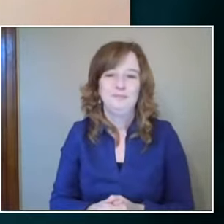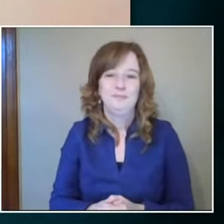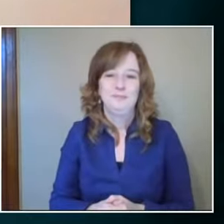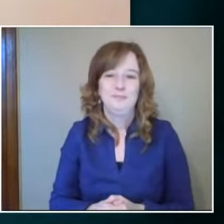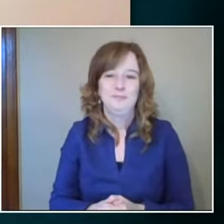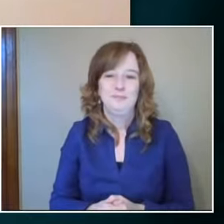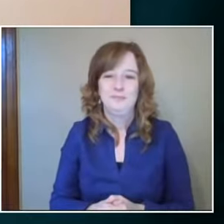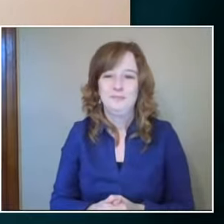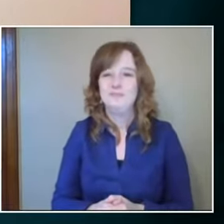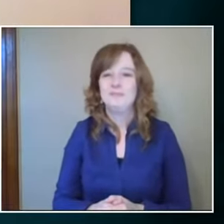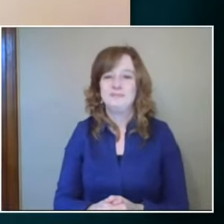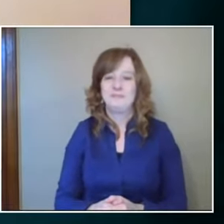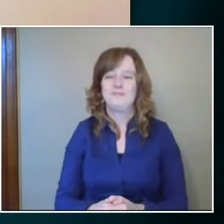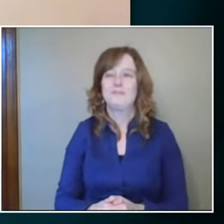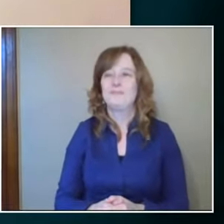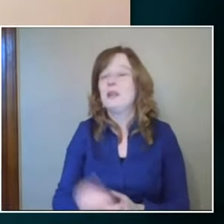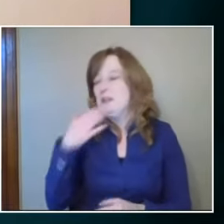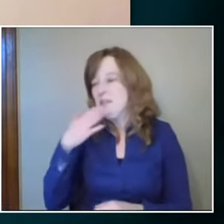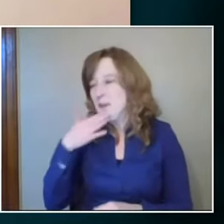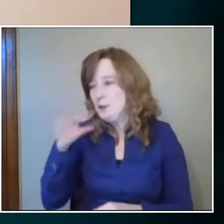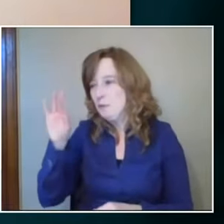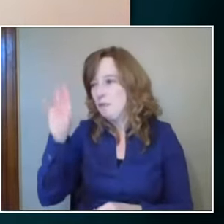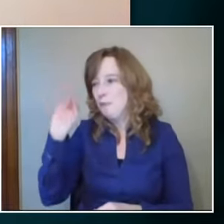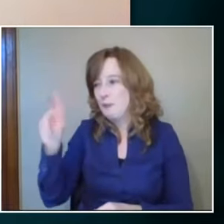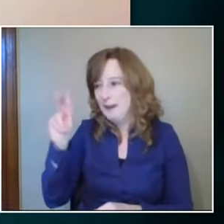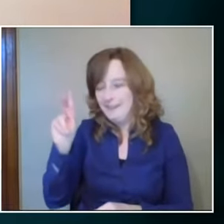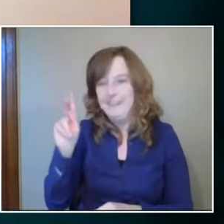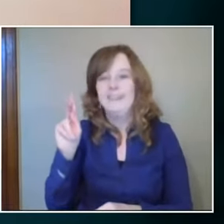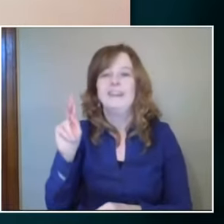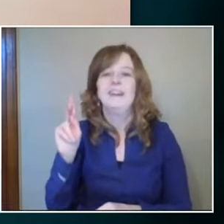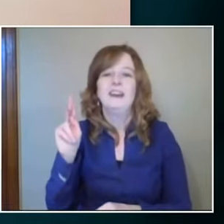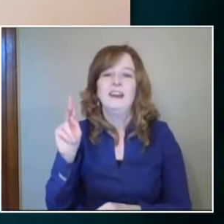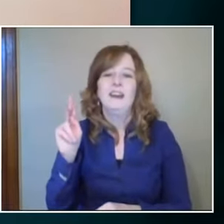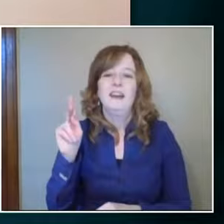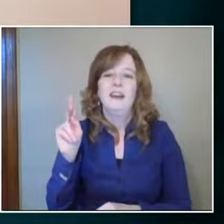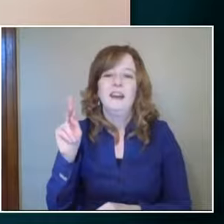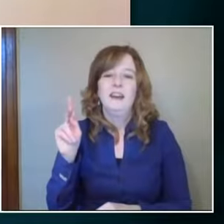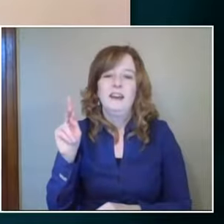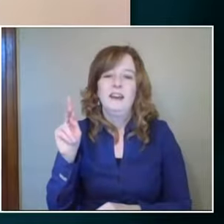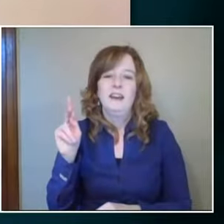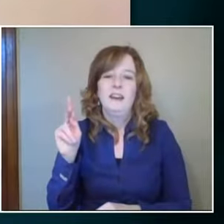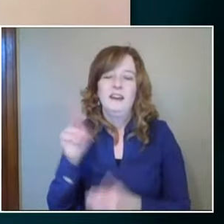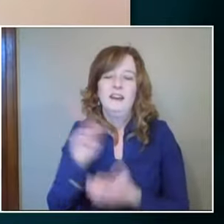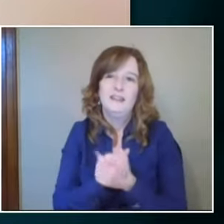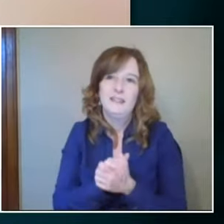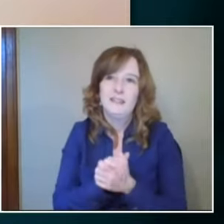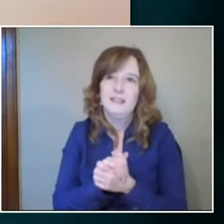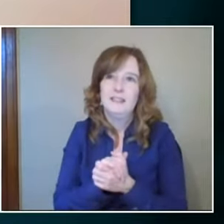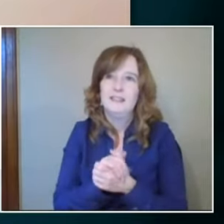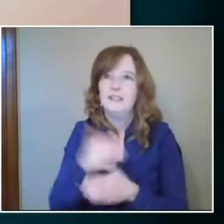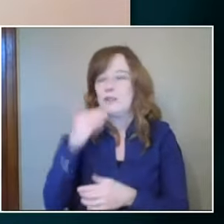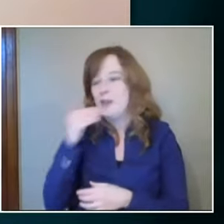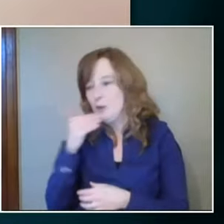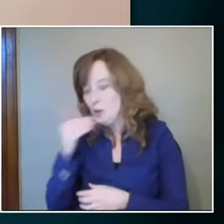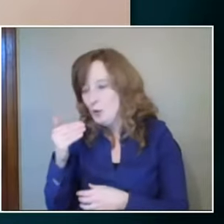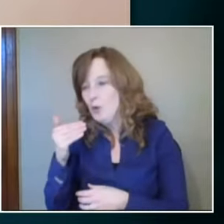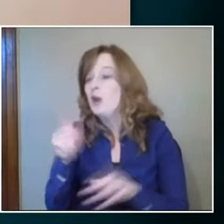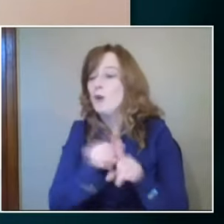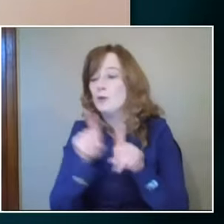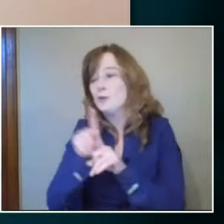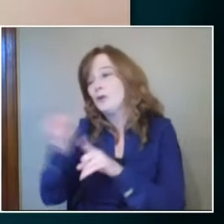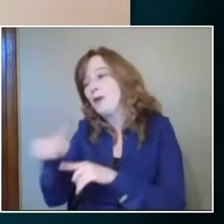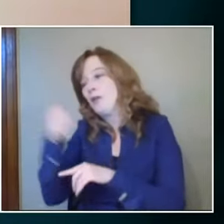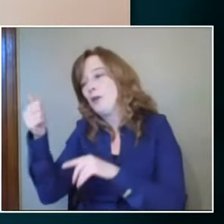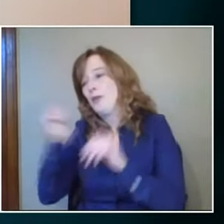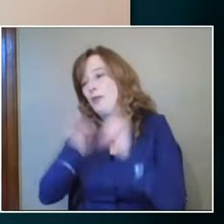Thank you, Frank. I would like to say thank you to Frank and all my theater professors